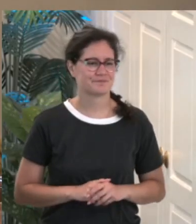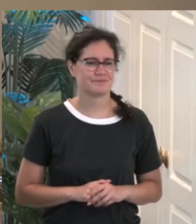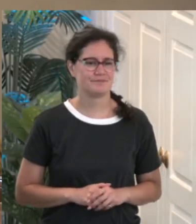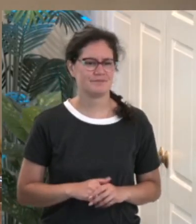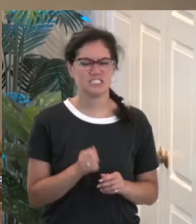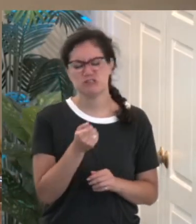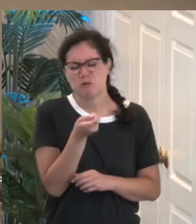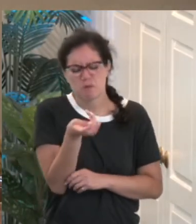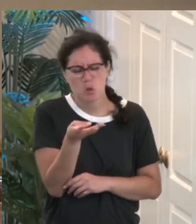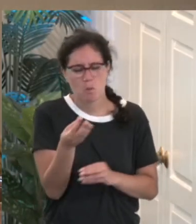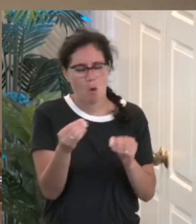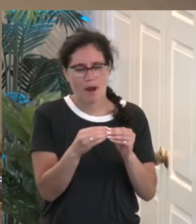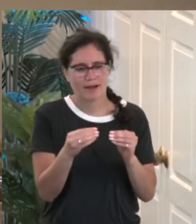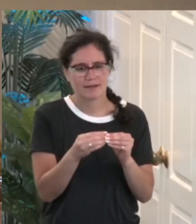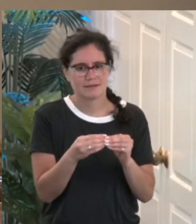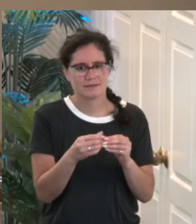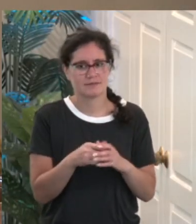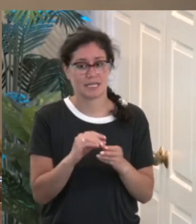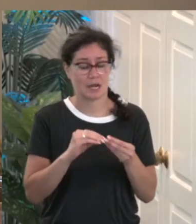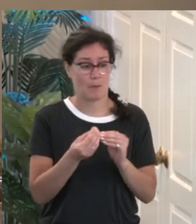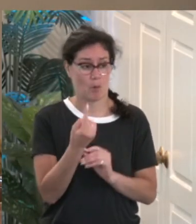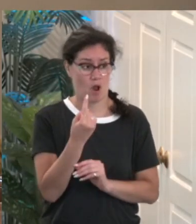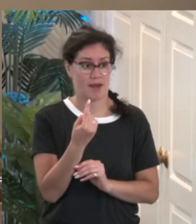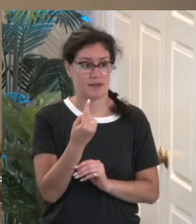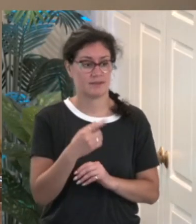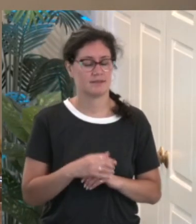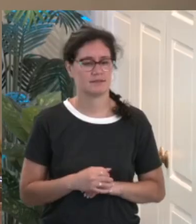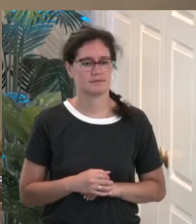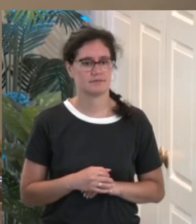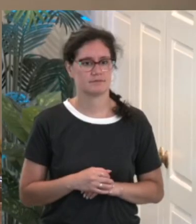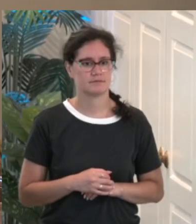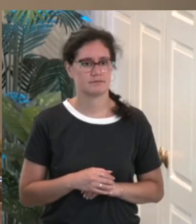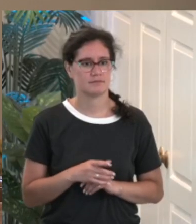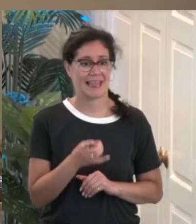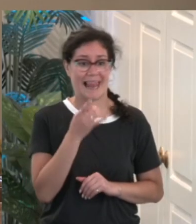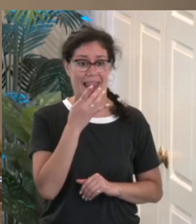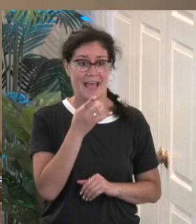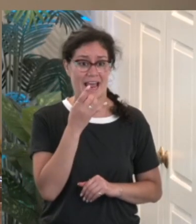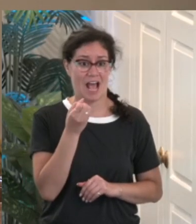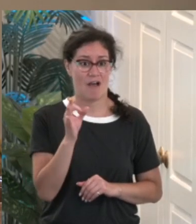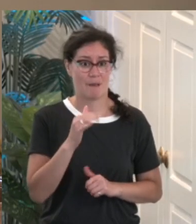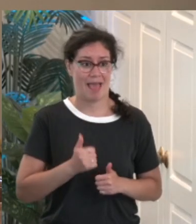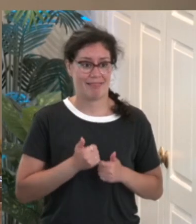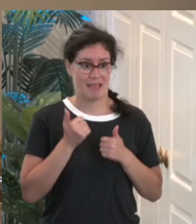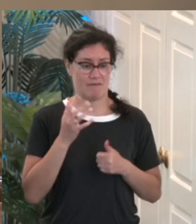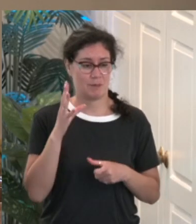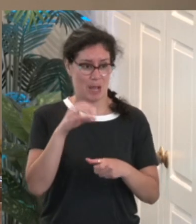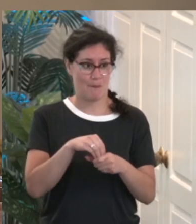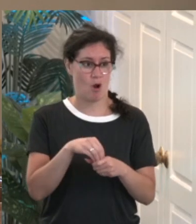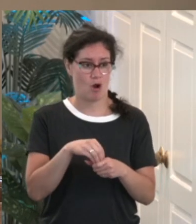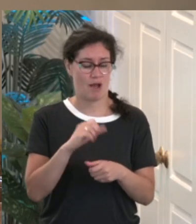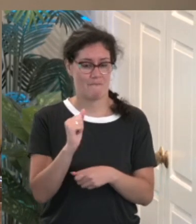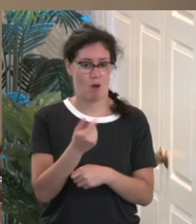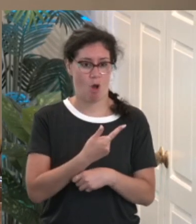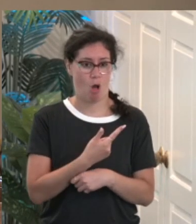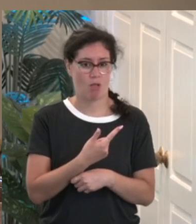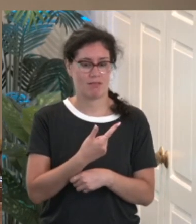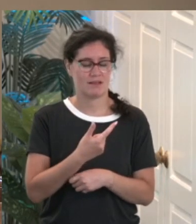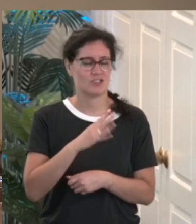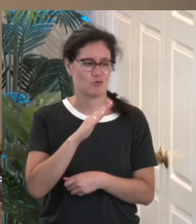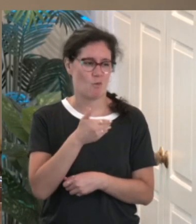a few more. Number one is that this has been a delight of my life to be part of All Souls.